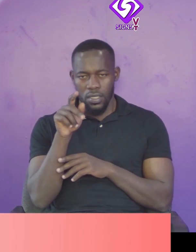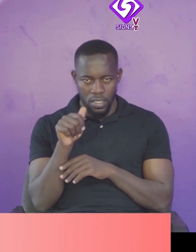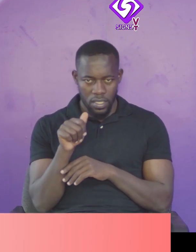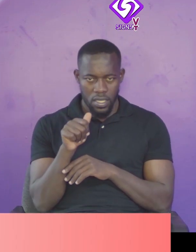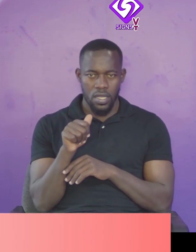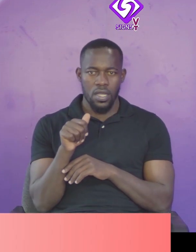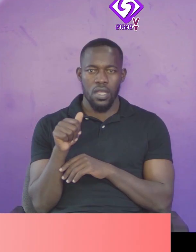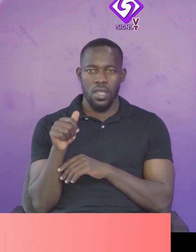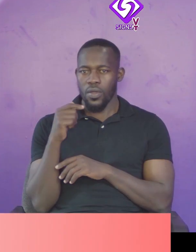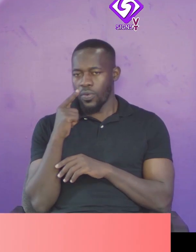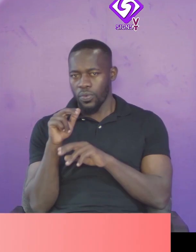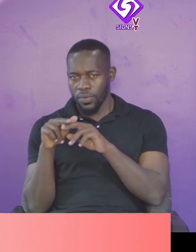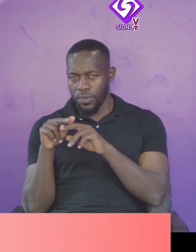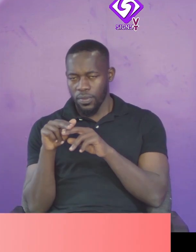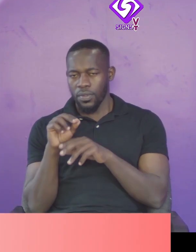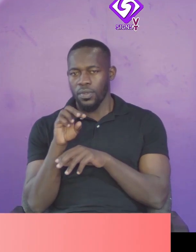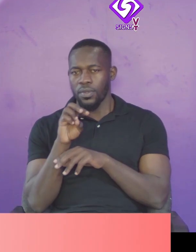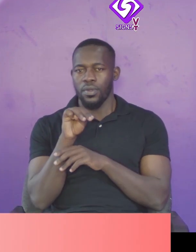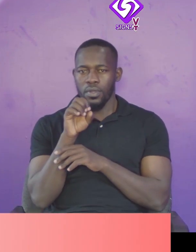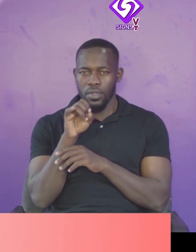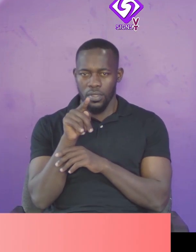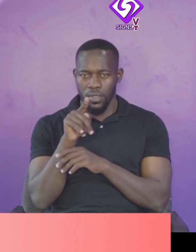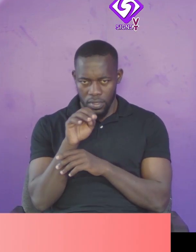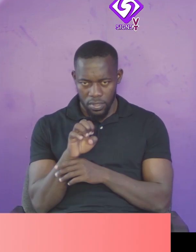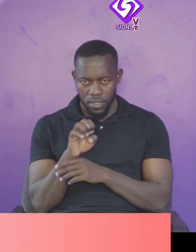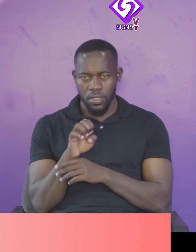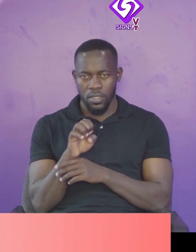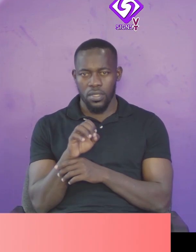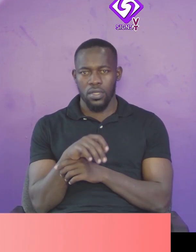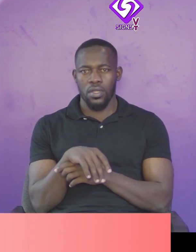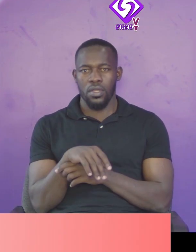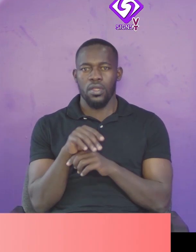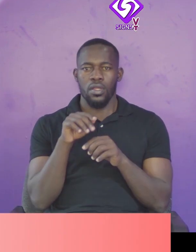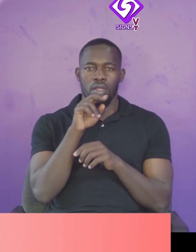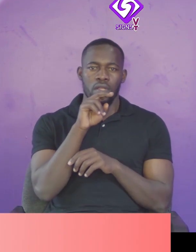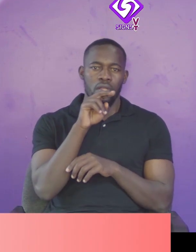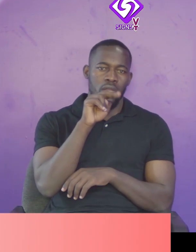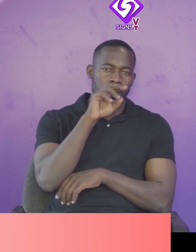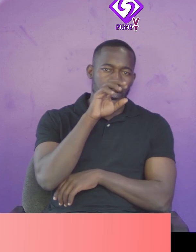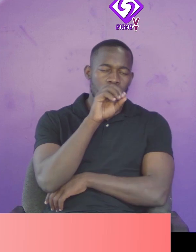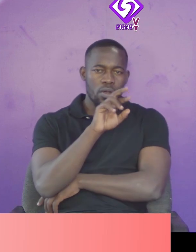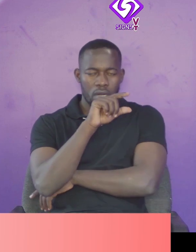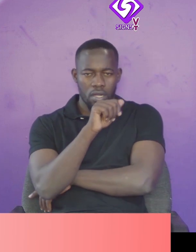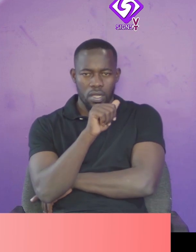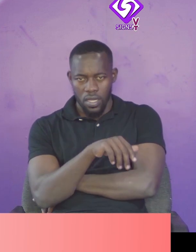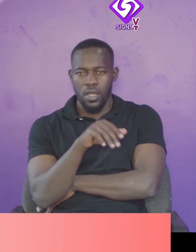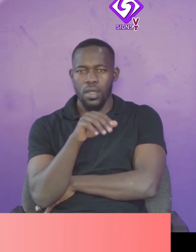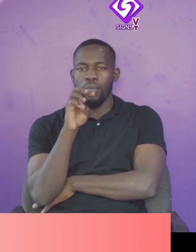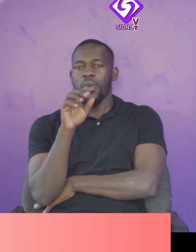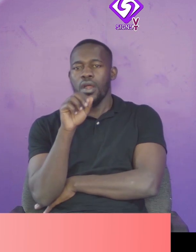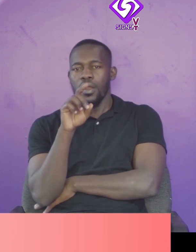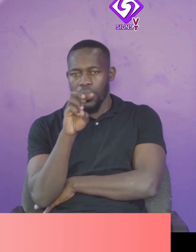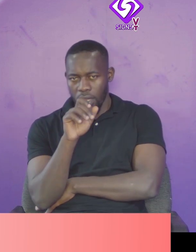have Mike Lewis Kelly, Kepa Arrizabalaga, Mal Salmon, Christian Norgard, Ethan Nwaneri, Noni Madueke, Victor